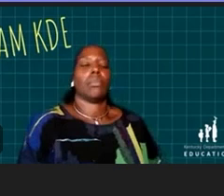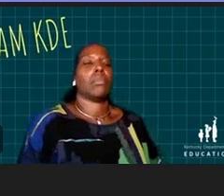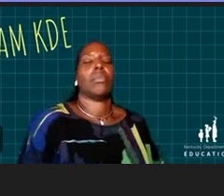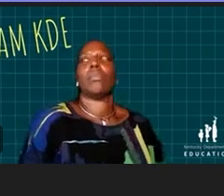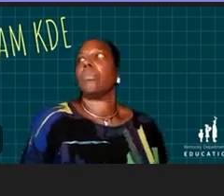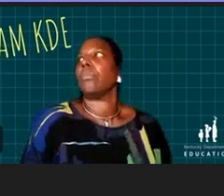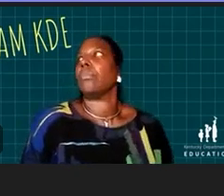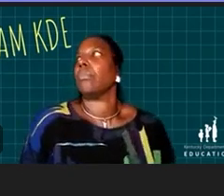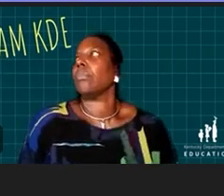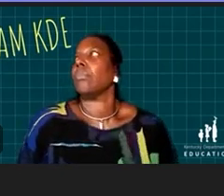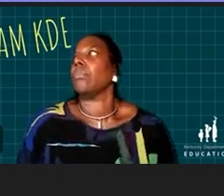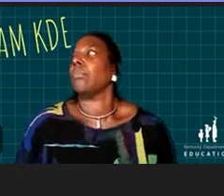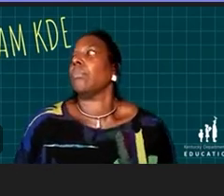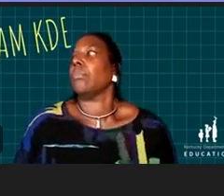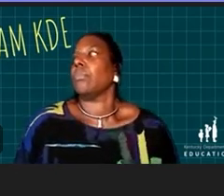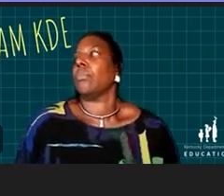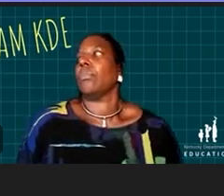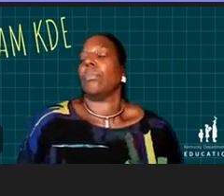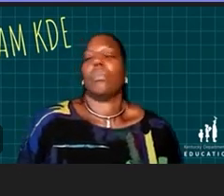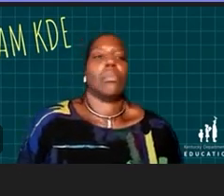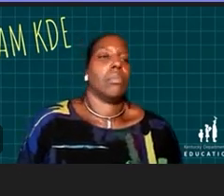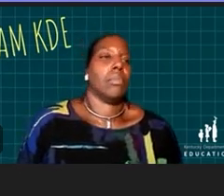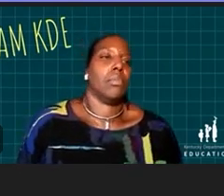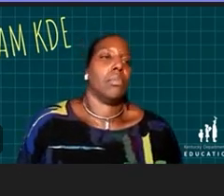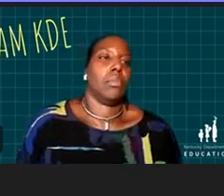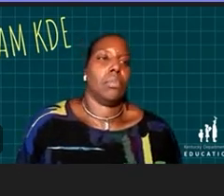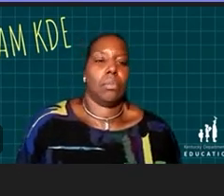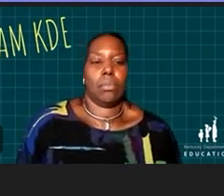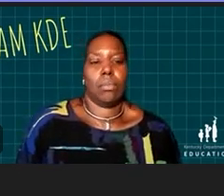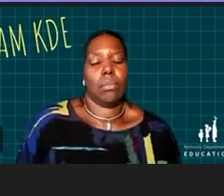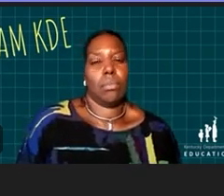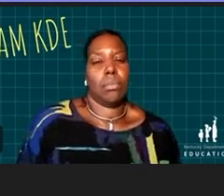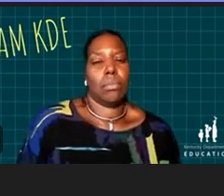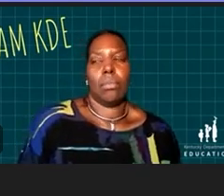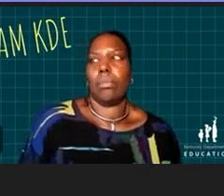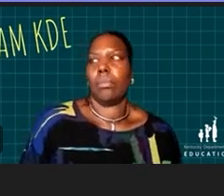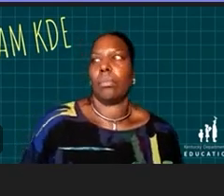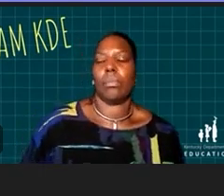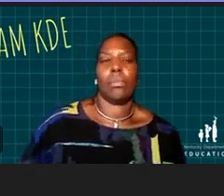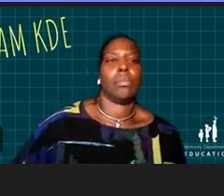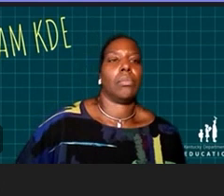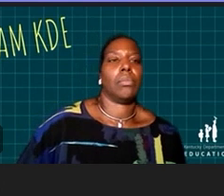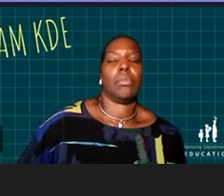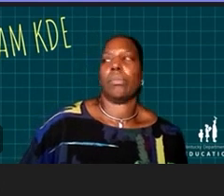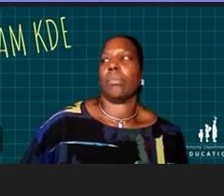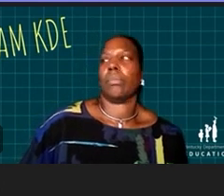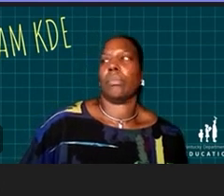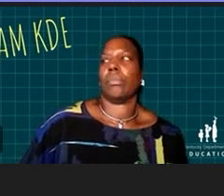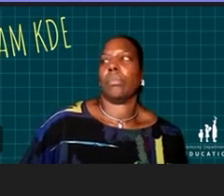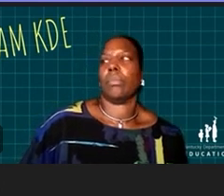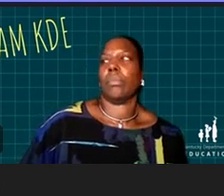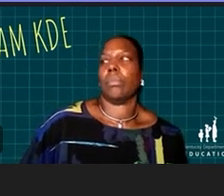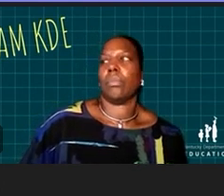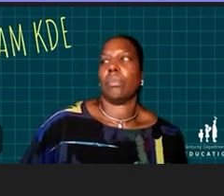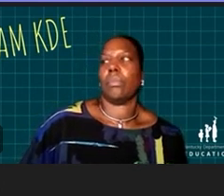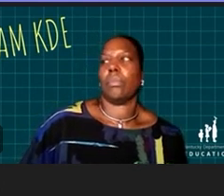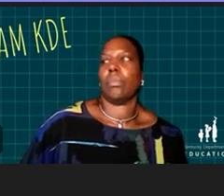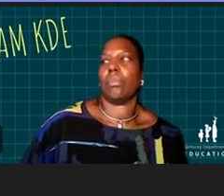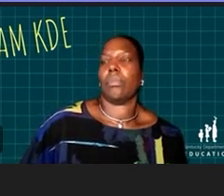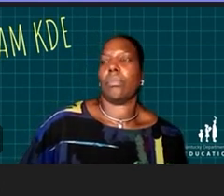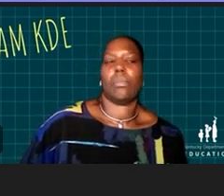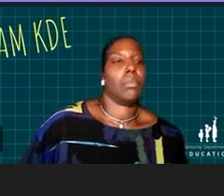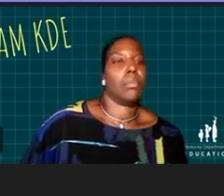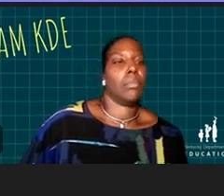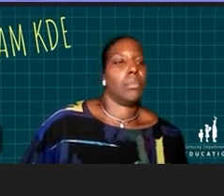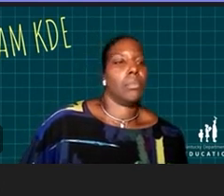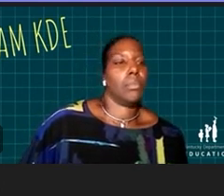ask for the extension prior to the deadline. Same thing goes for invoicing. I'll just throw that out there as well. Anytime you're invoicing